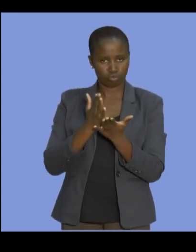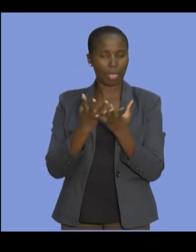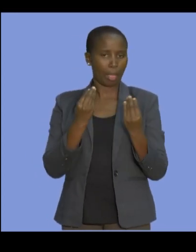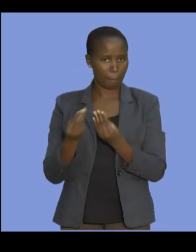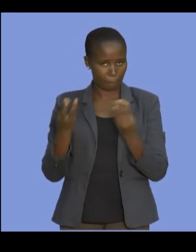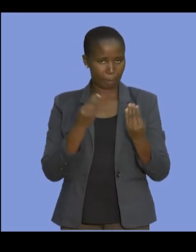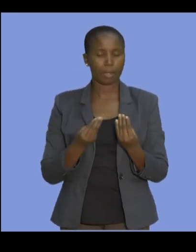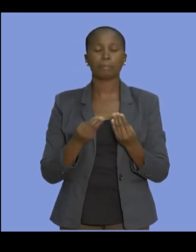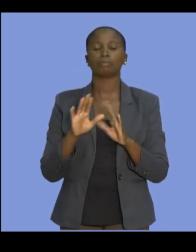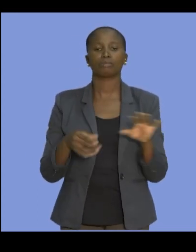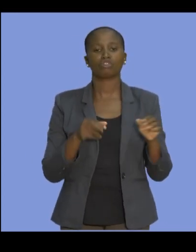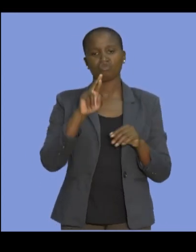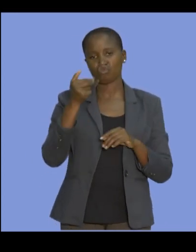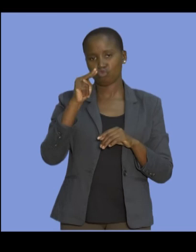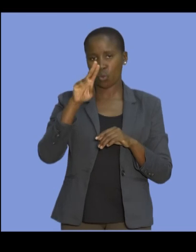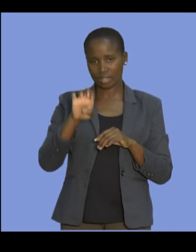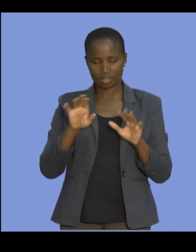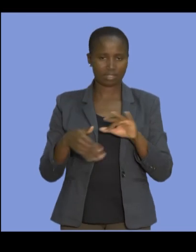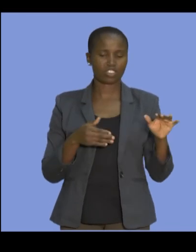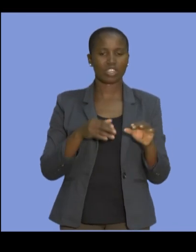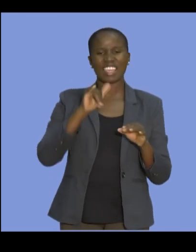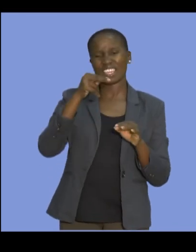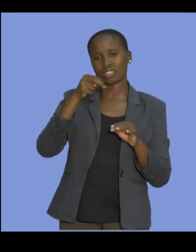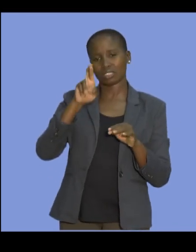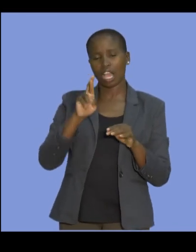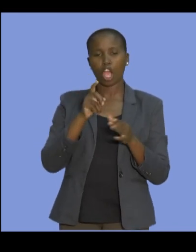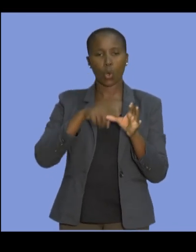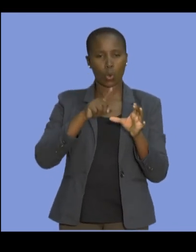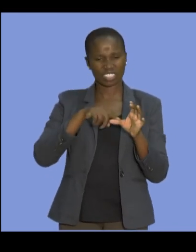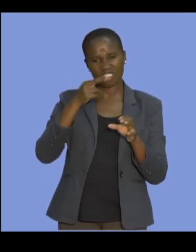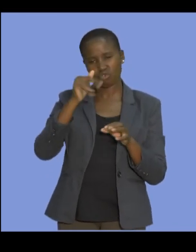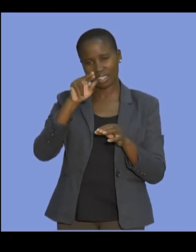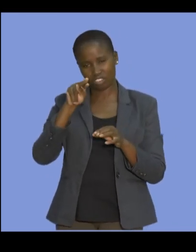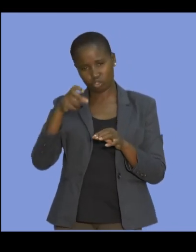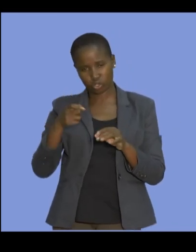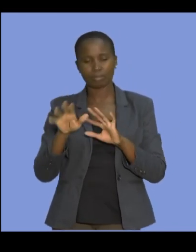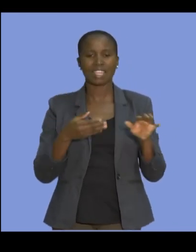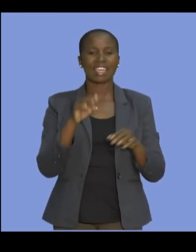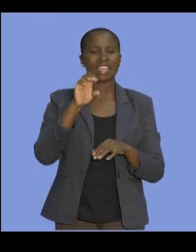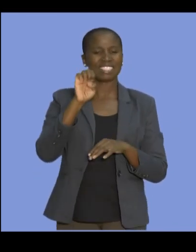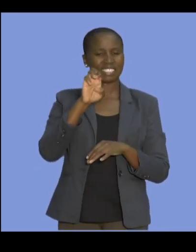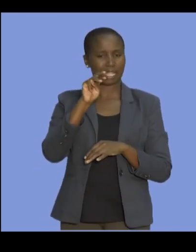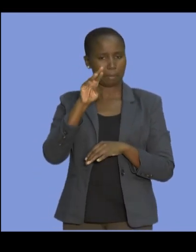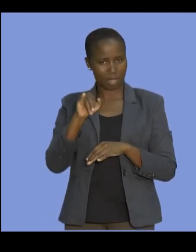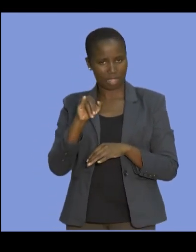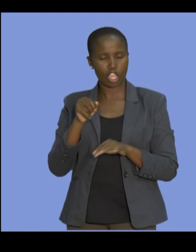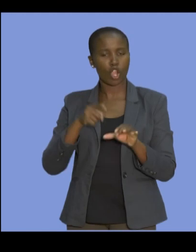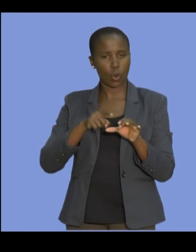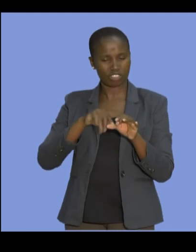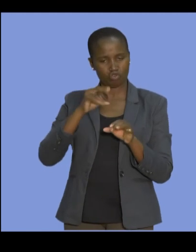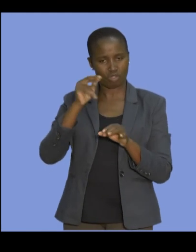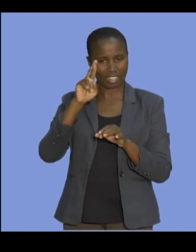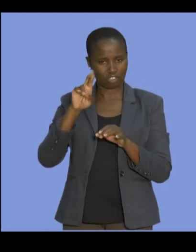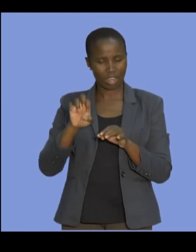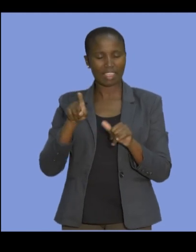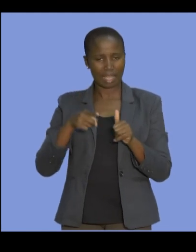range, interquartile range, semi-interquartile range, and standard deviation, which